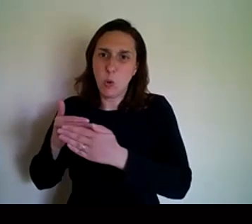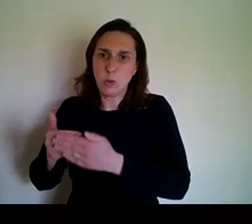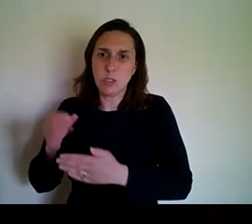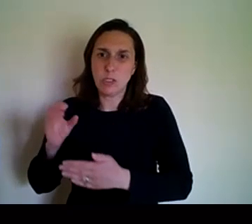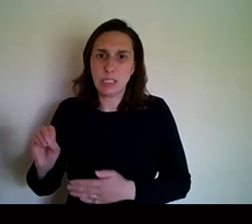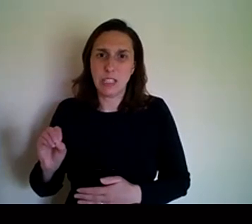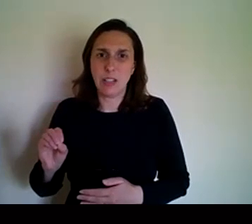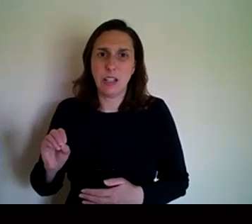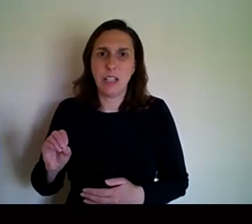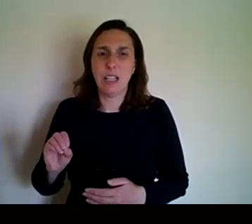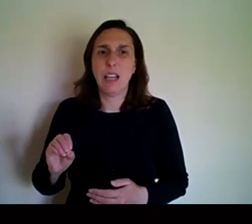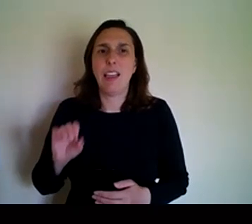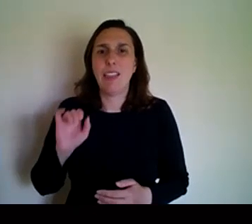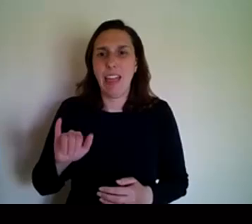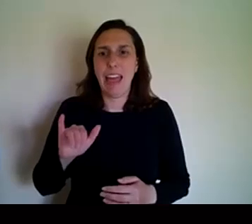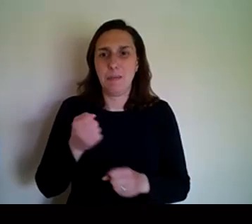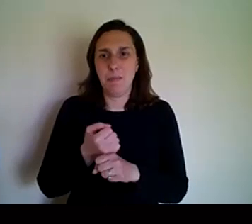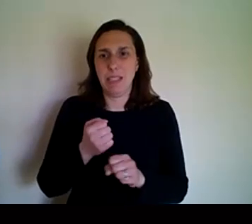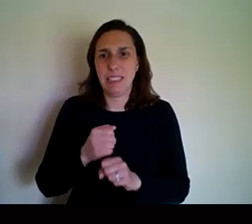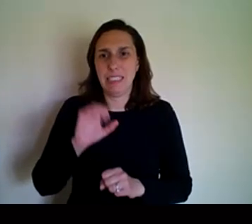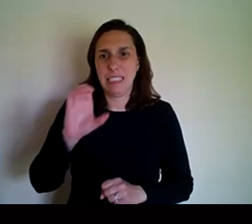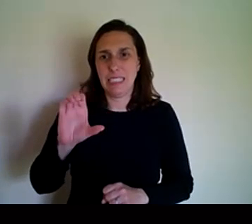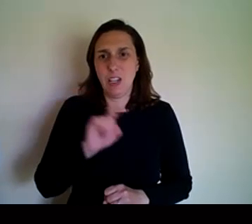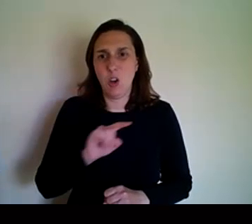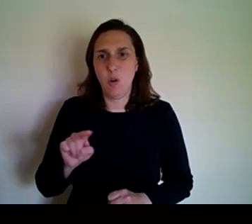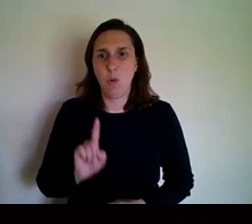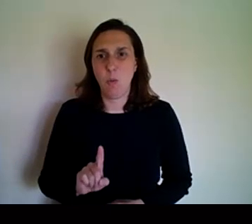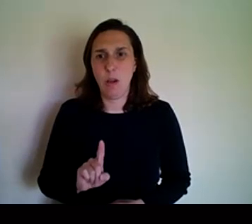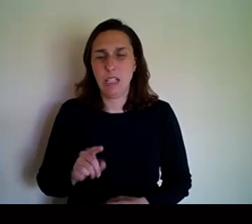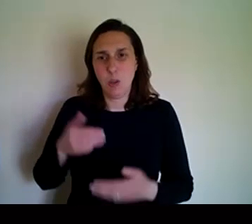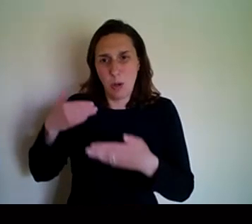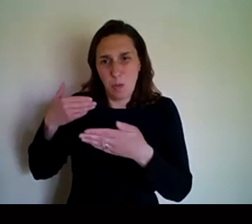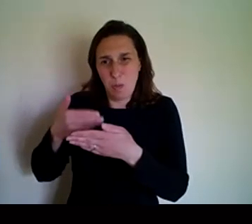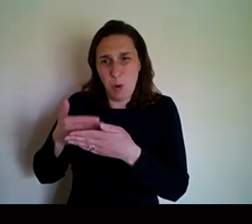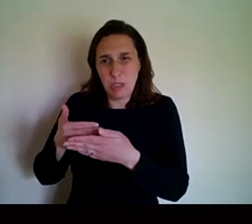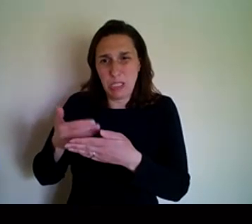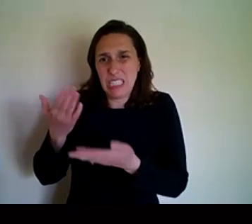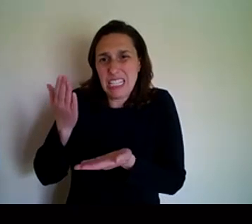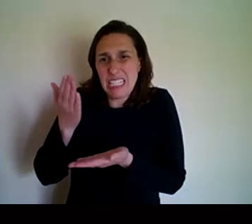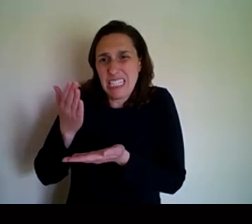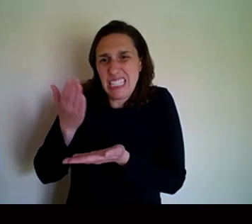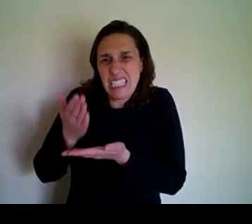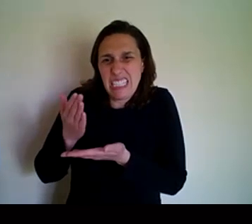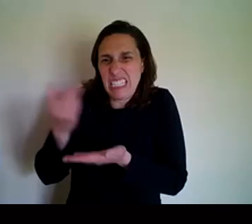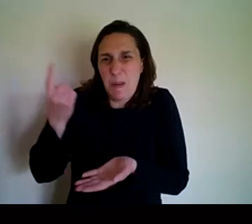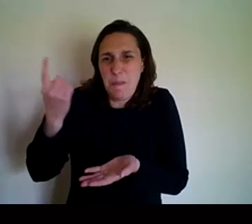makes this c over 1. So it approaches some number.